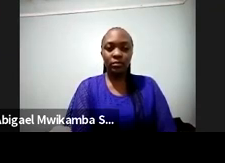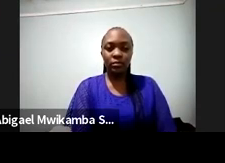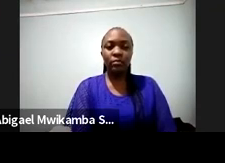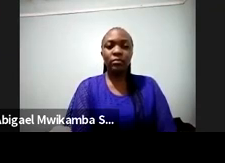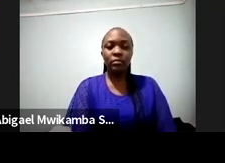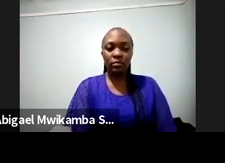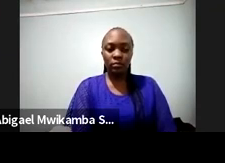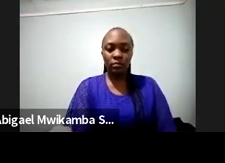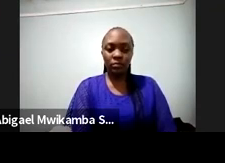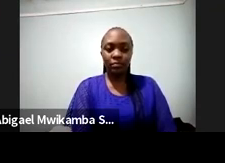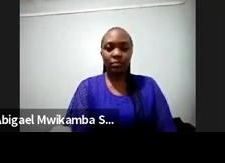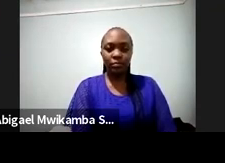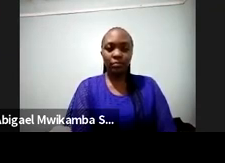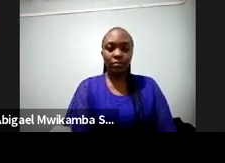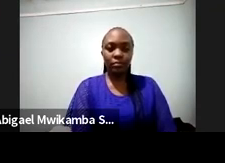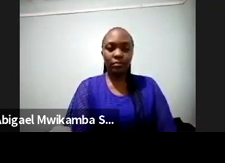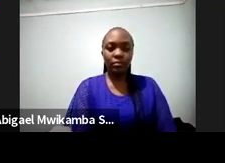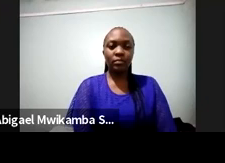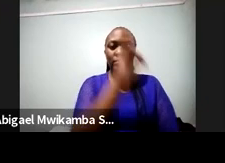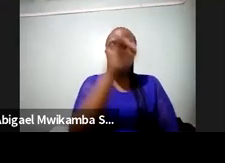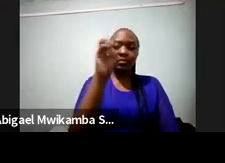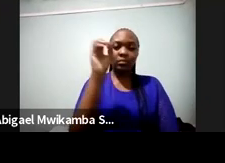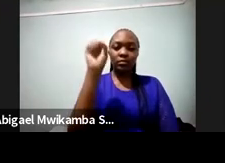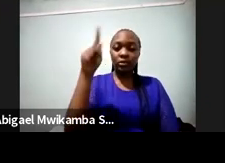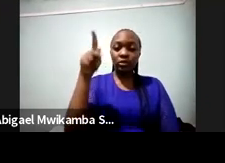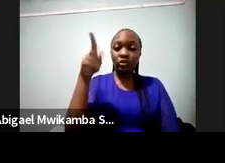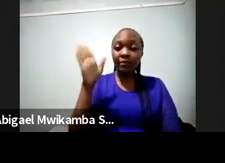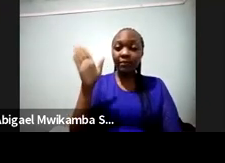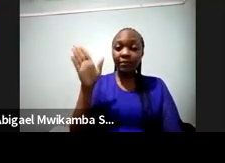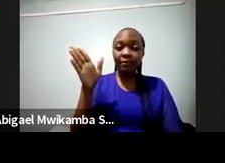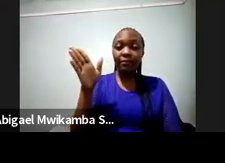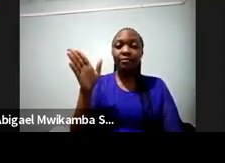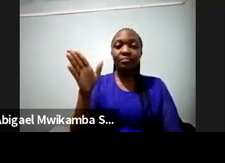Joseph. George. Joseph. Yes, George.